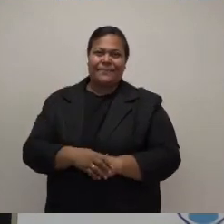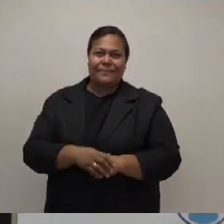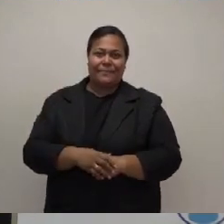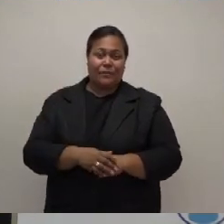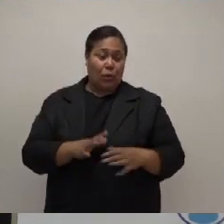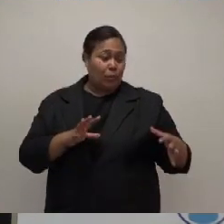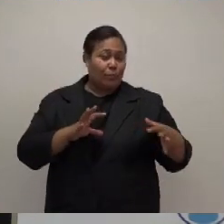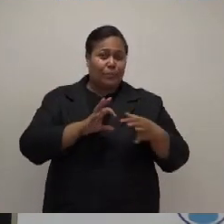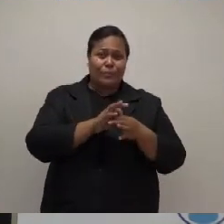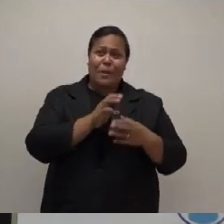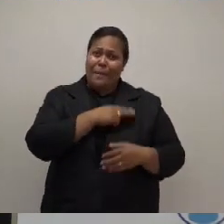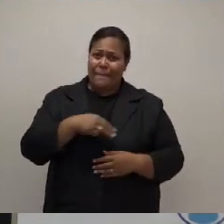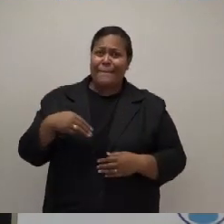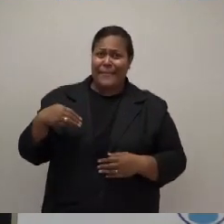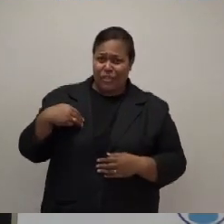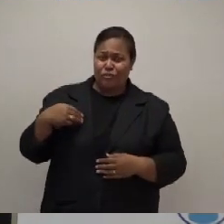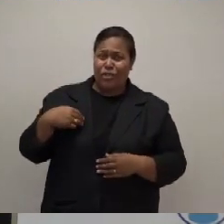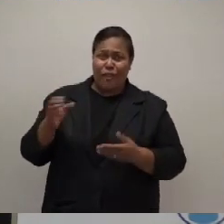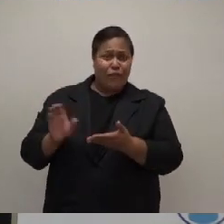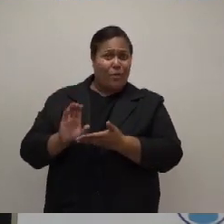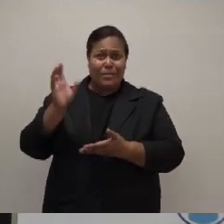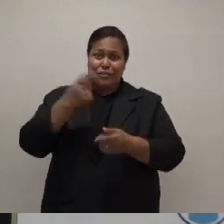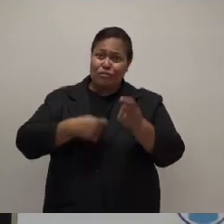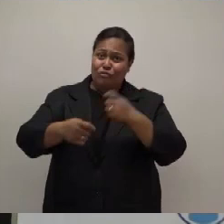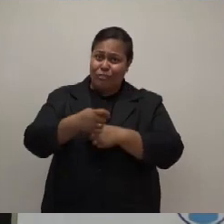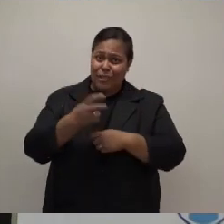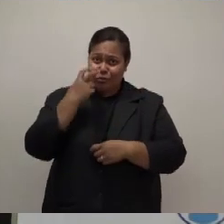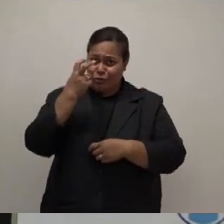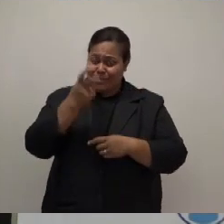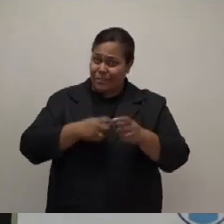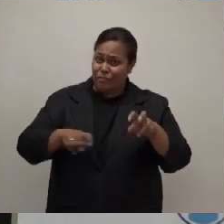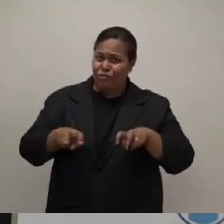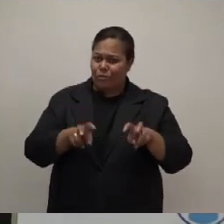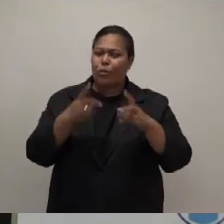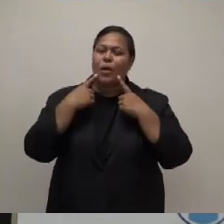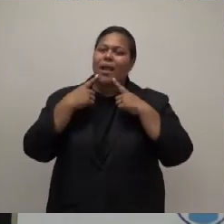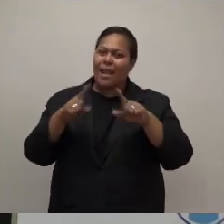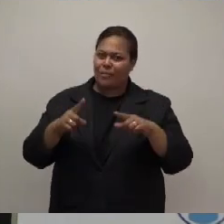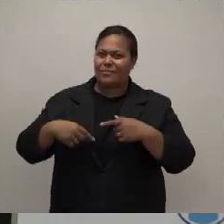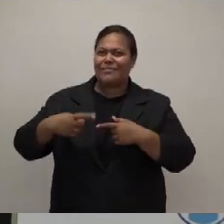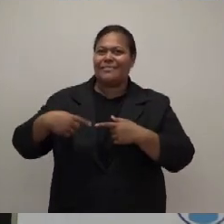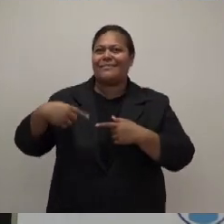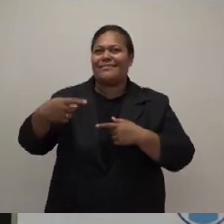and Tourism and Transport, will announce more details in due course.